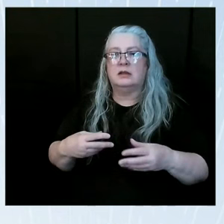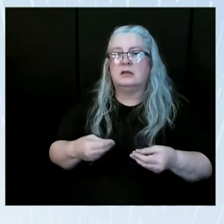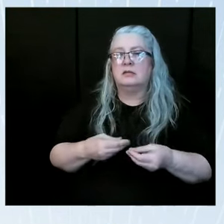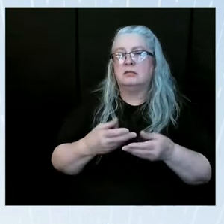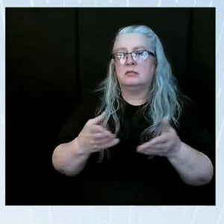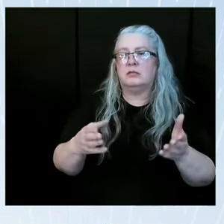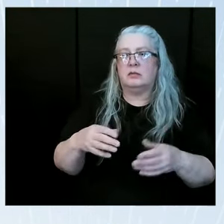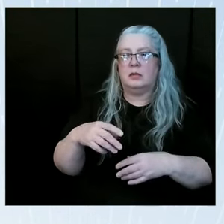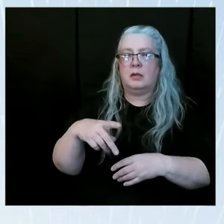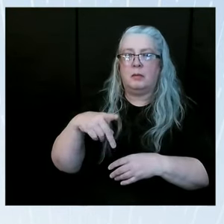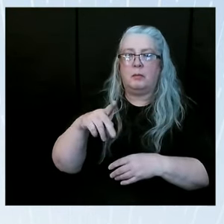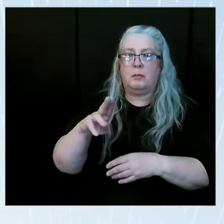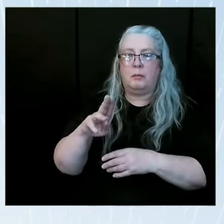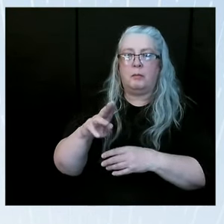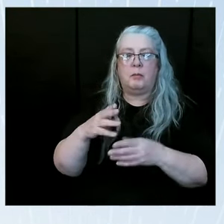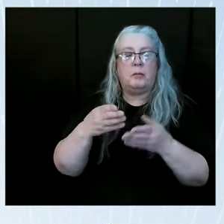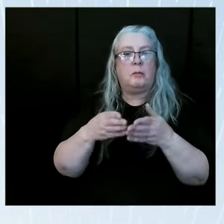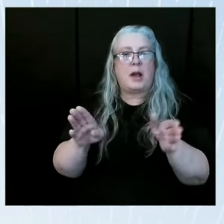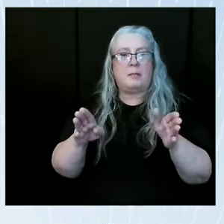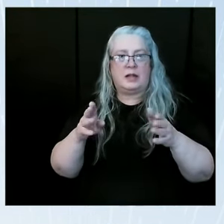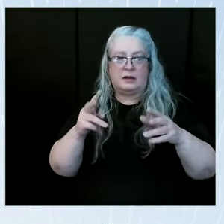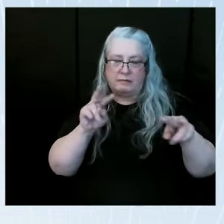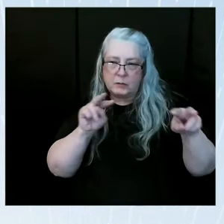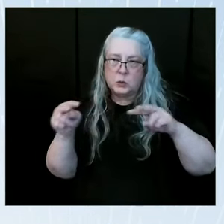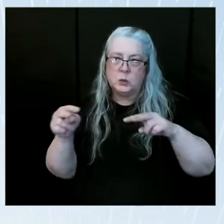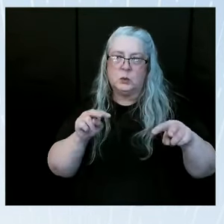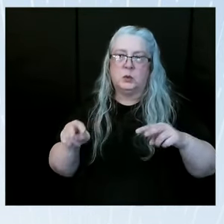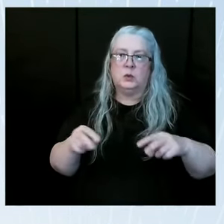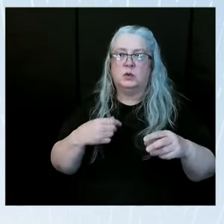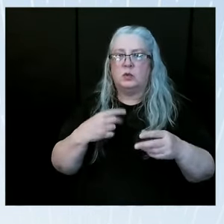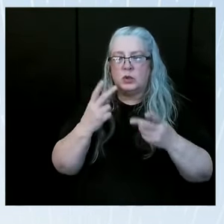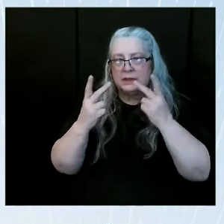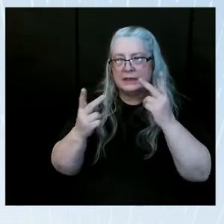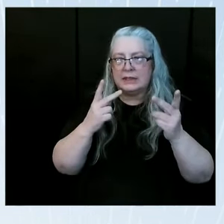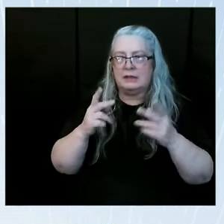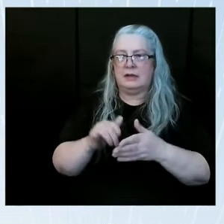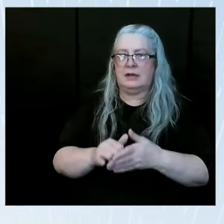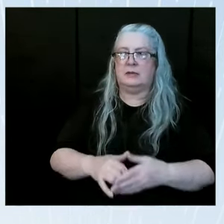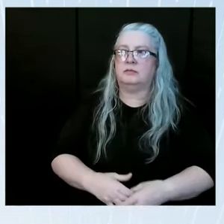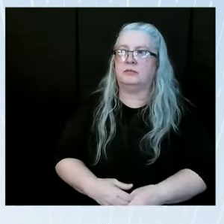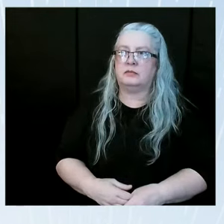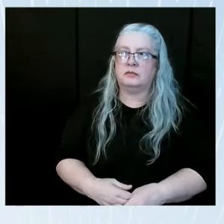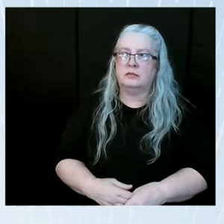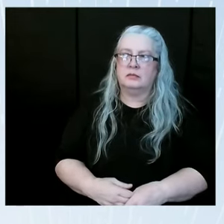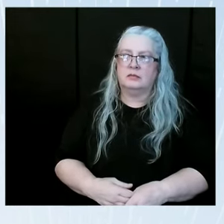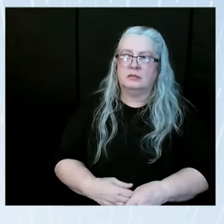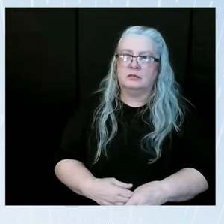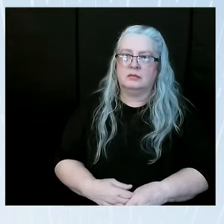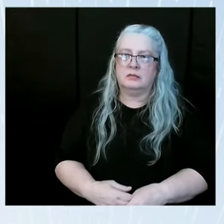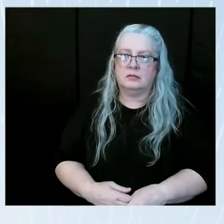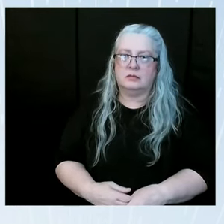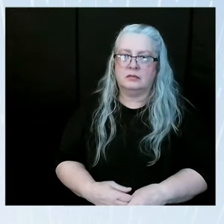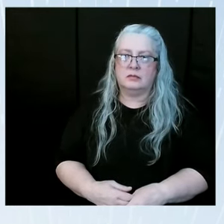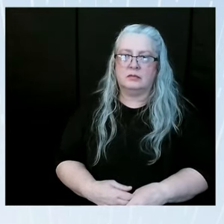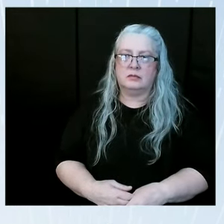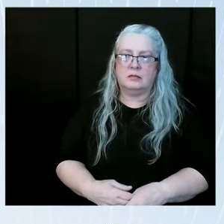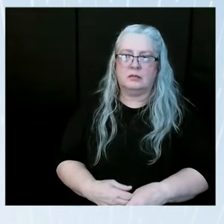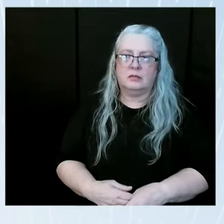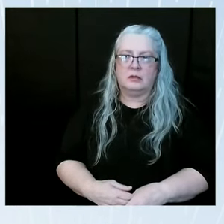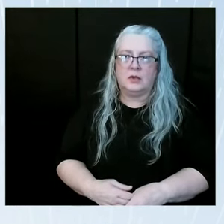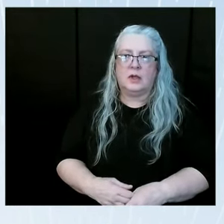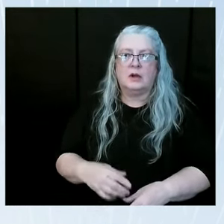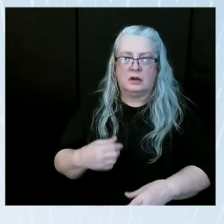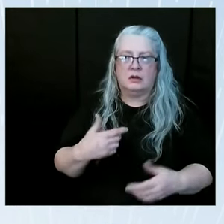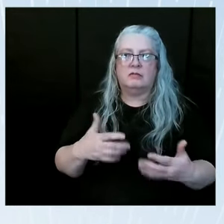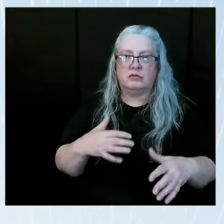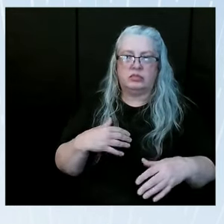thing that often will get neglected, and that is we took an action in December, which included our Administration for